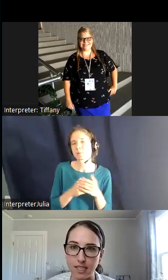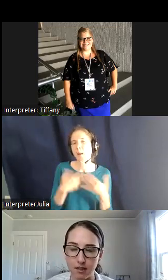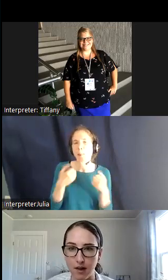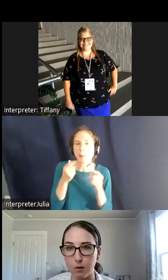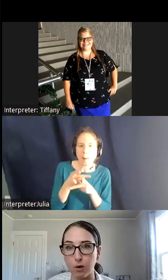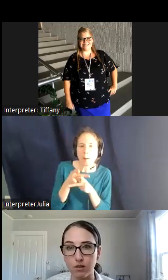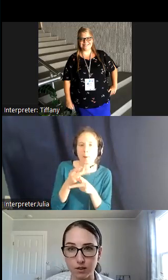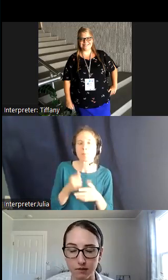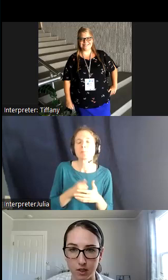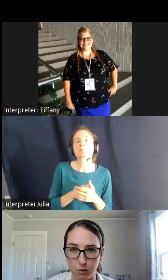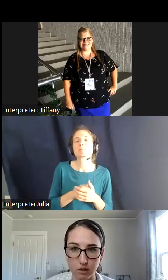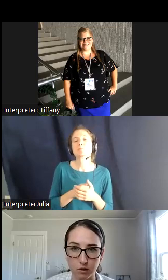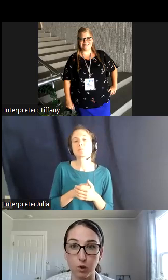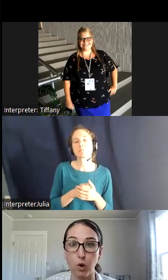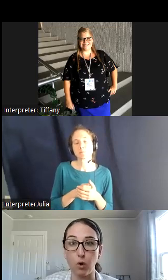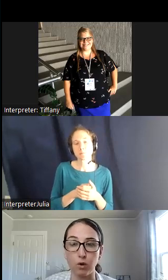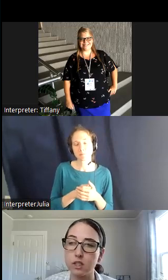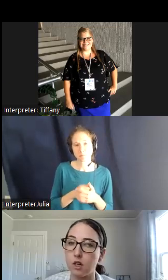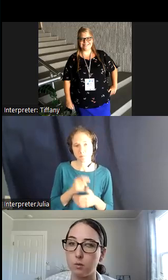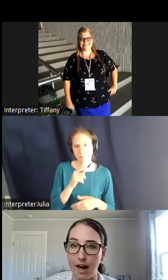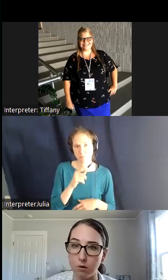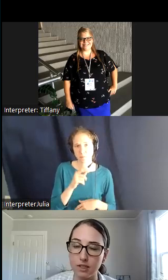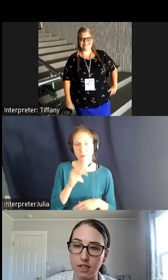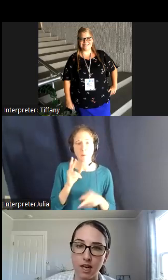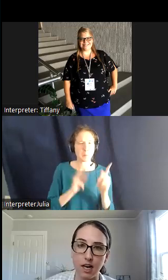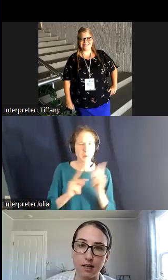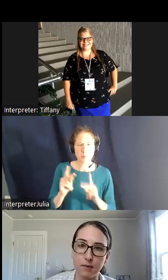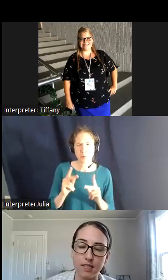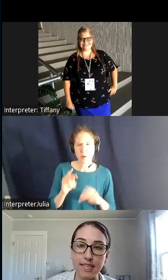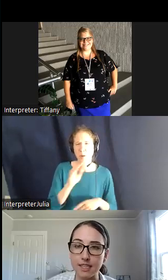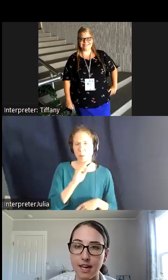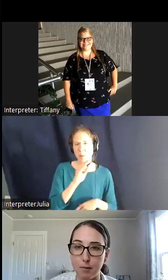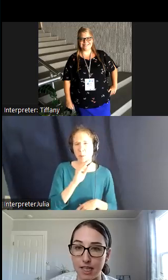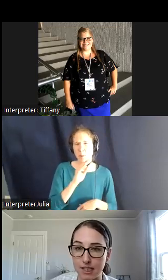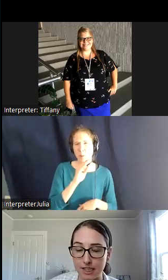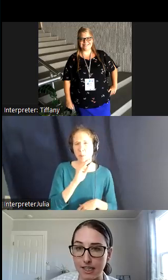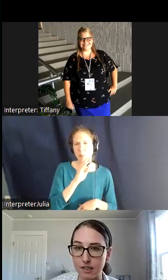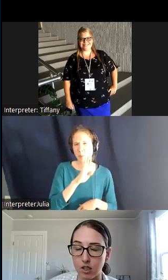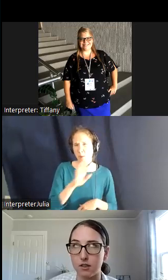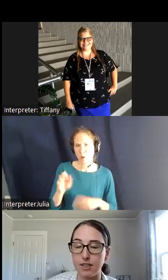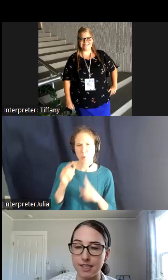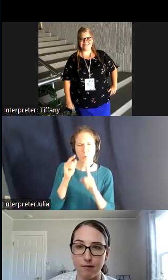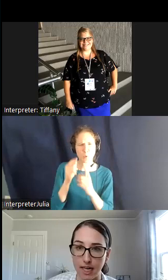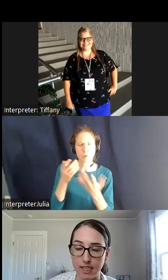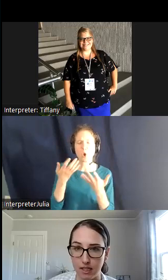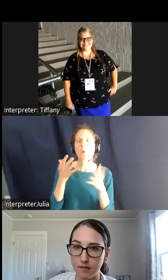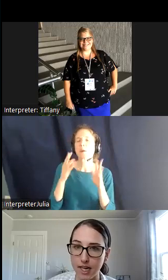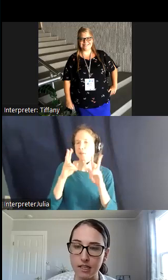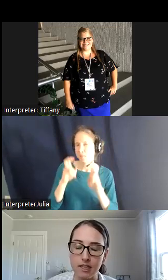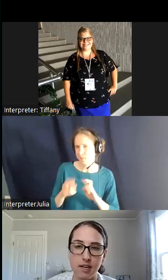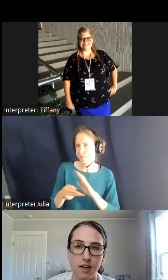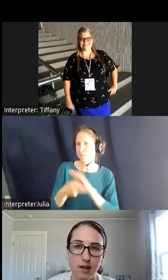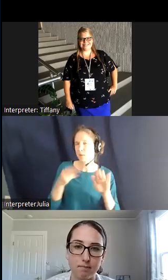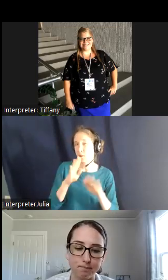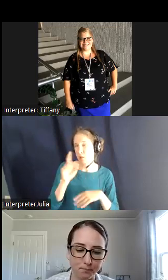that's identifying what are those individuals' goals around needs that have been assessed or needs that have been